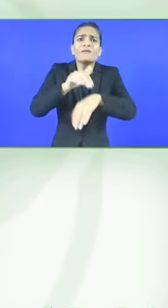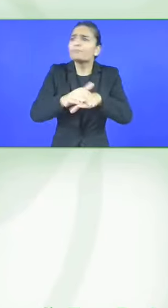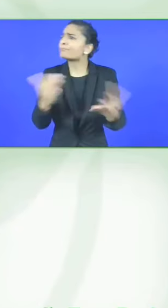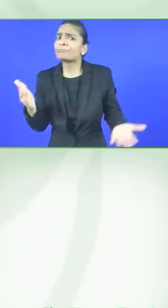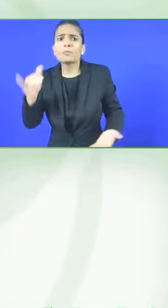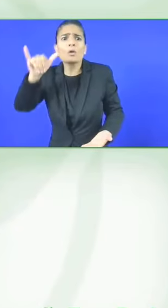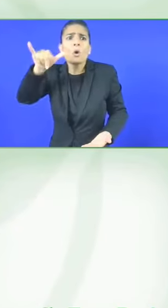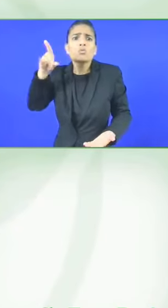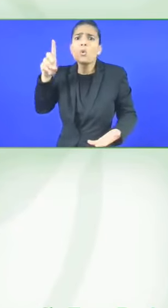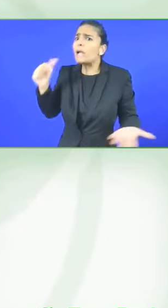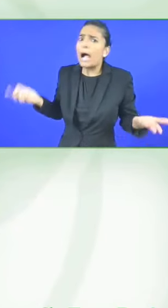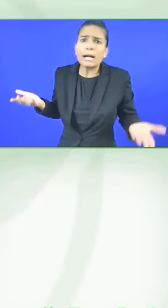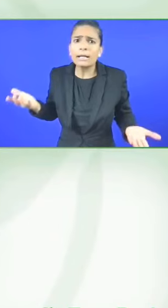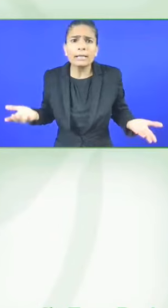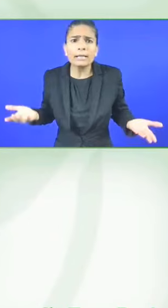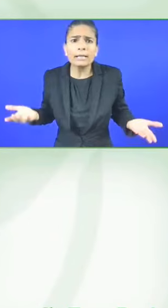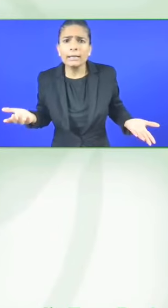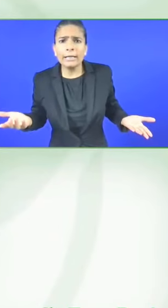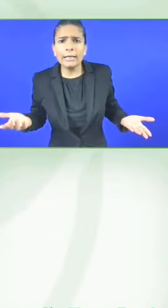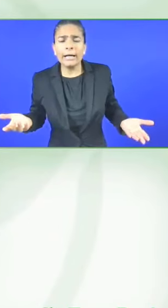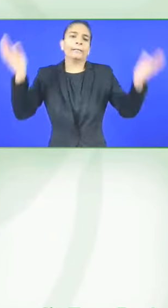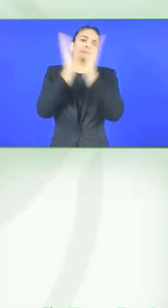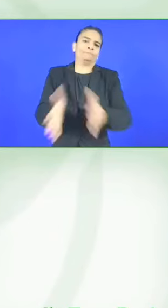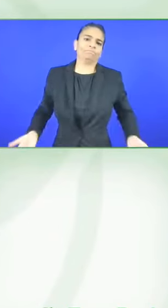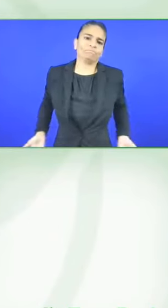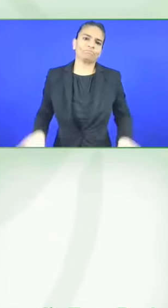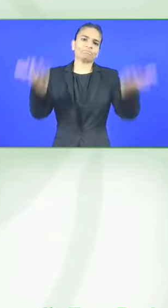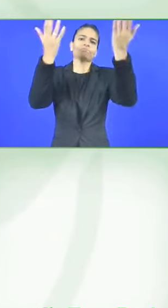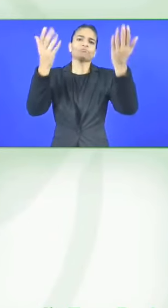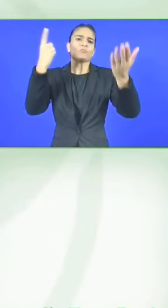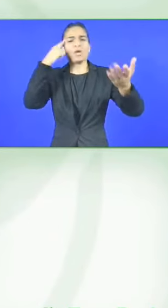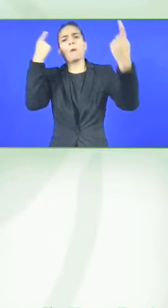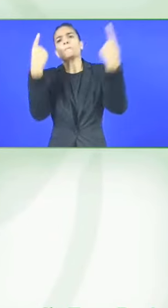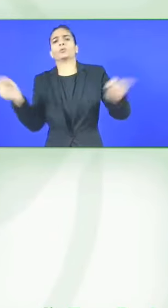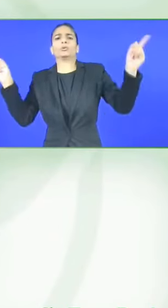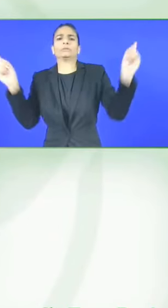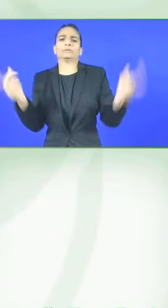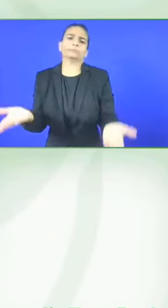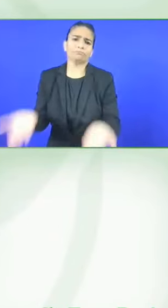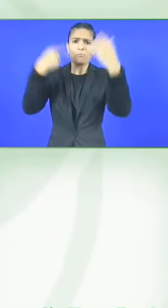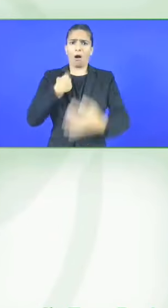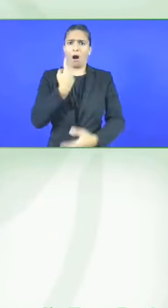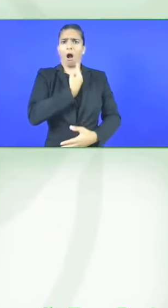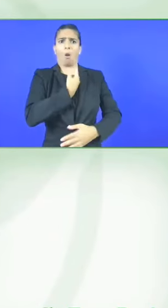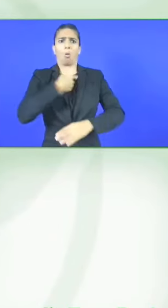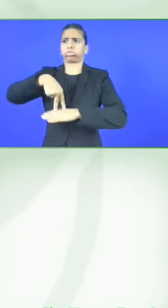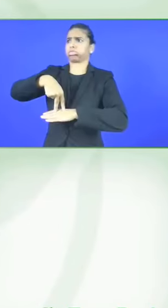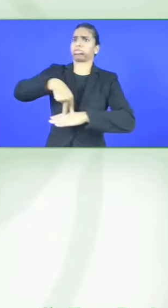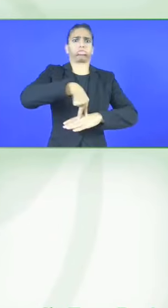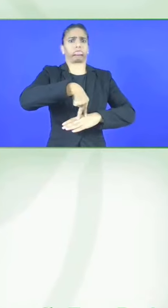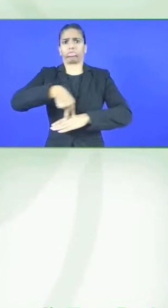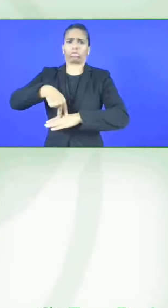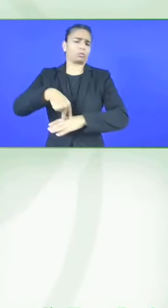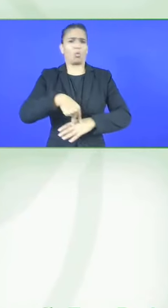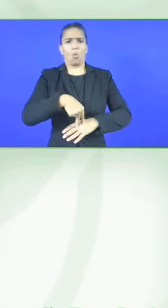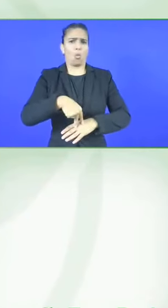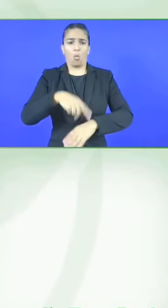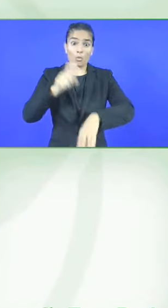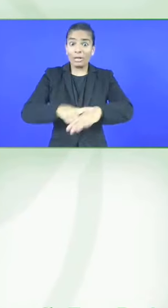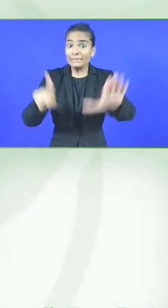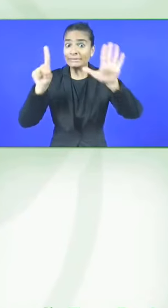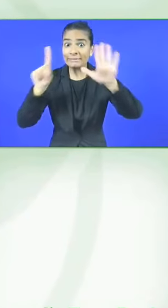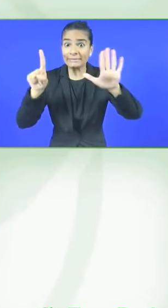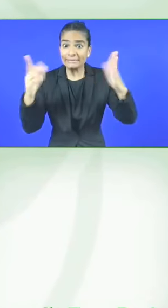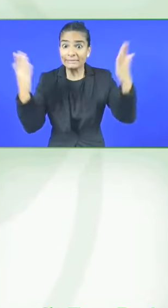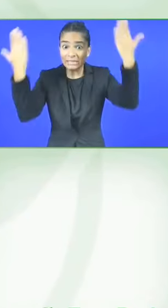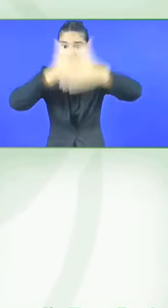jacket, and make sure that you've got your clapping hands in order. And once again, thank you for being so patient with me and for